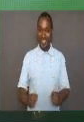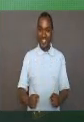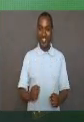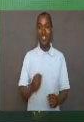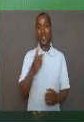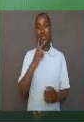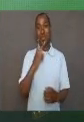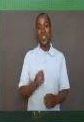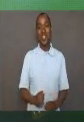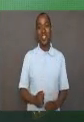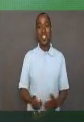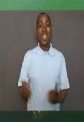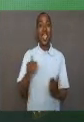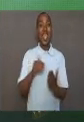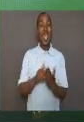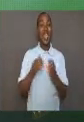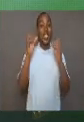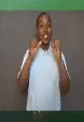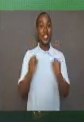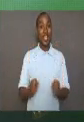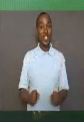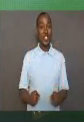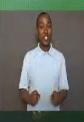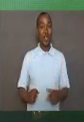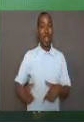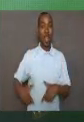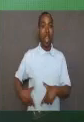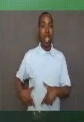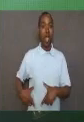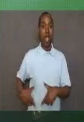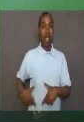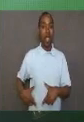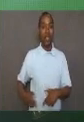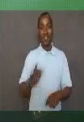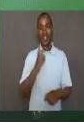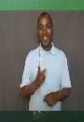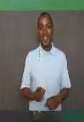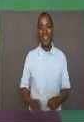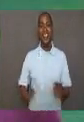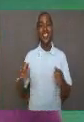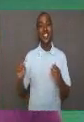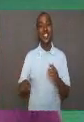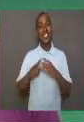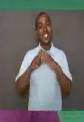closely examine the structure of the lungs. Let us begin.